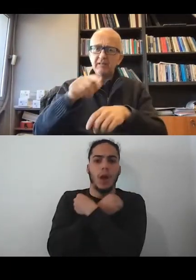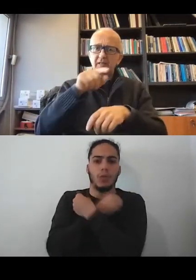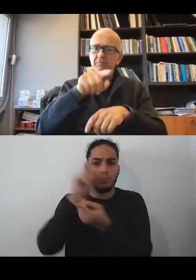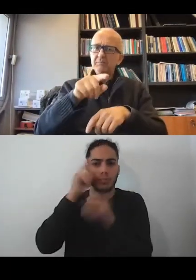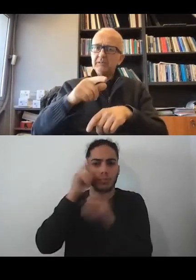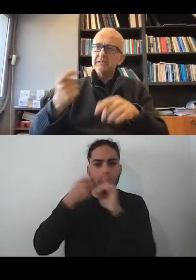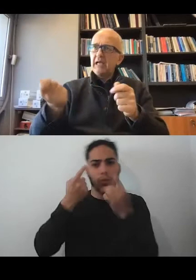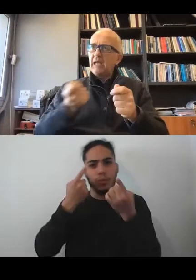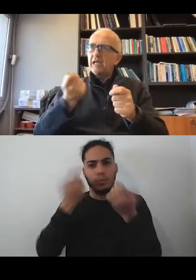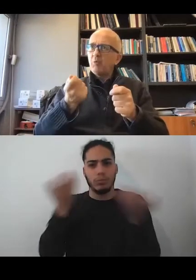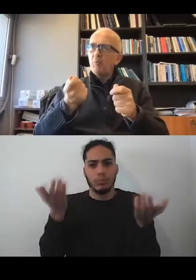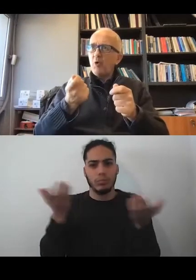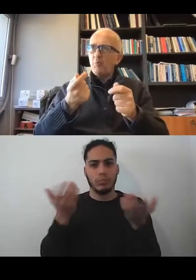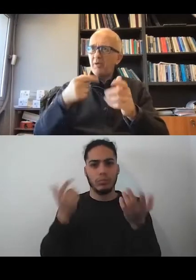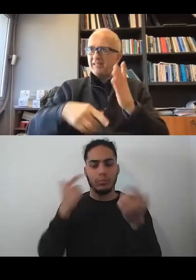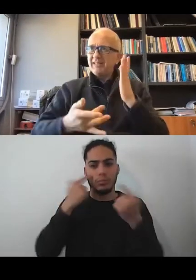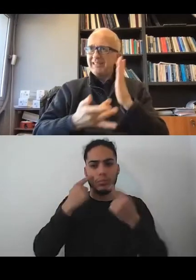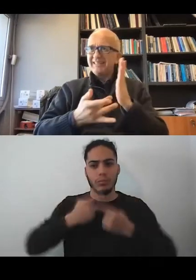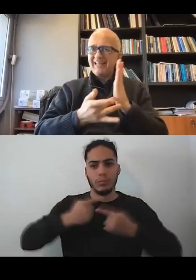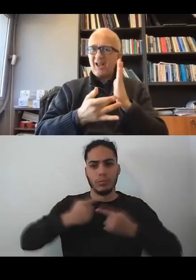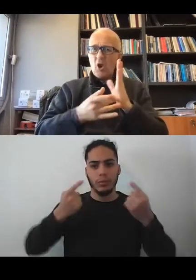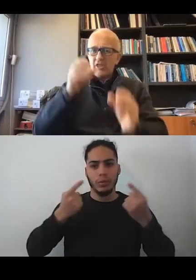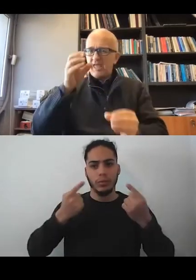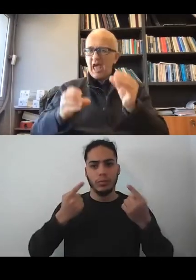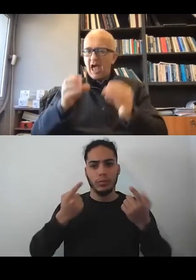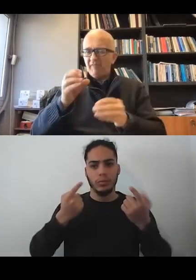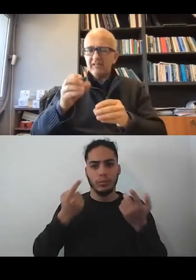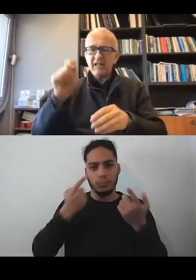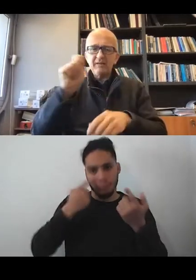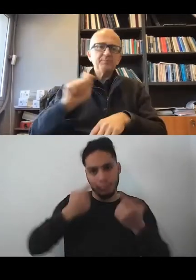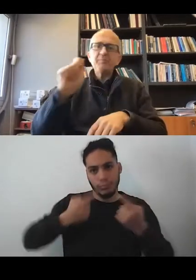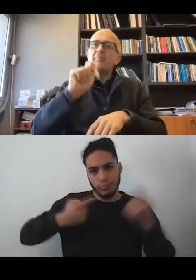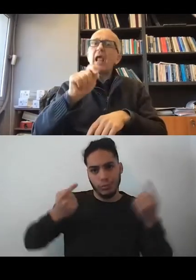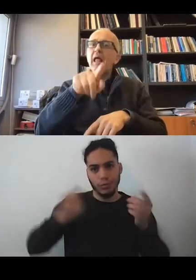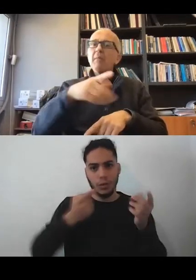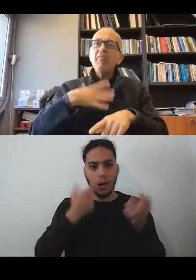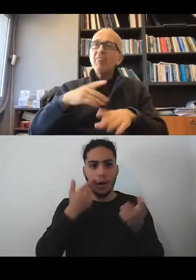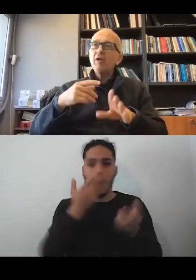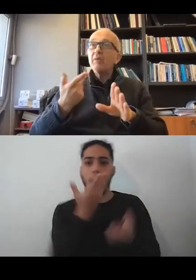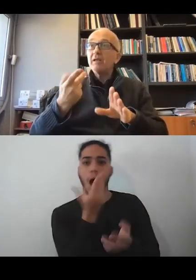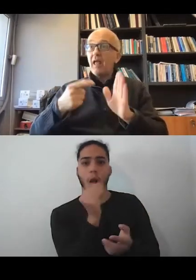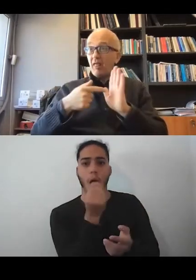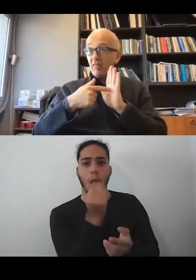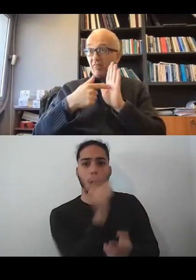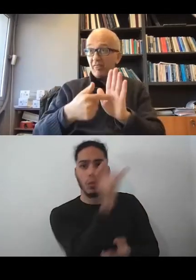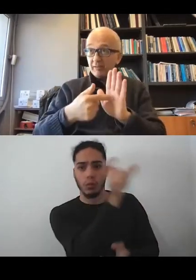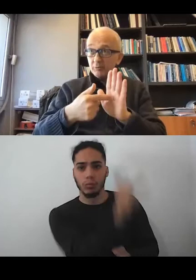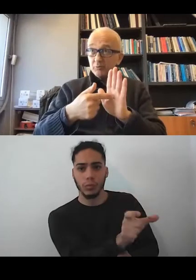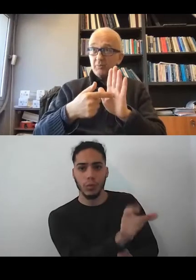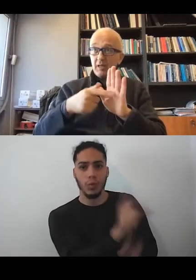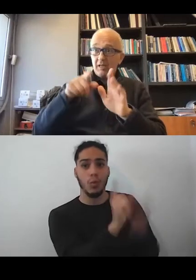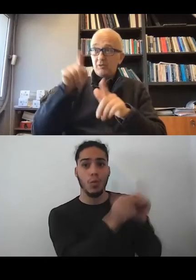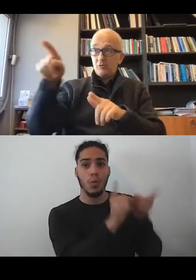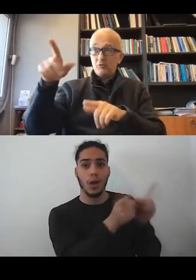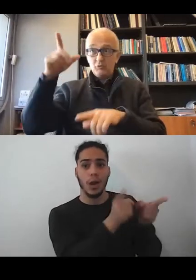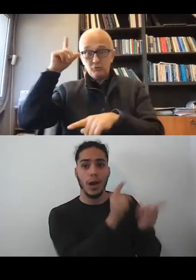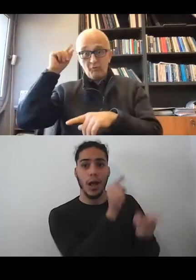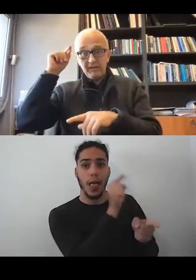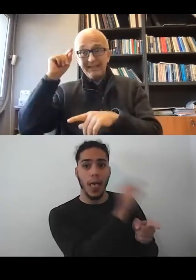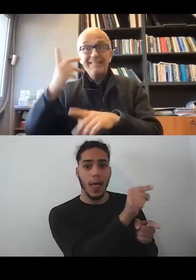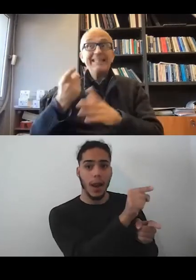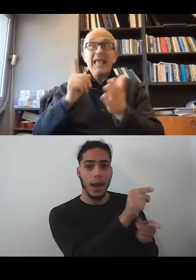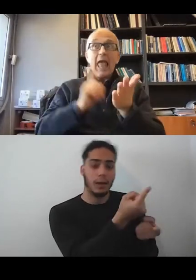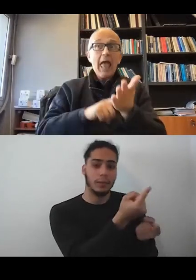in order to demonstrate to the student what he or she has